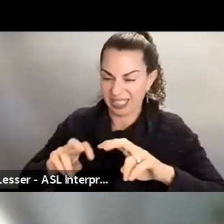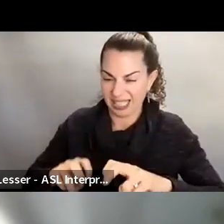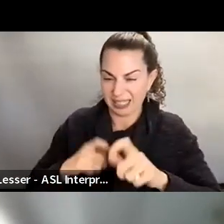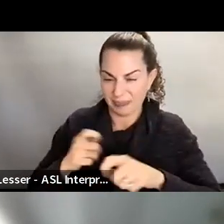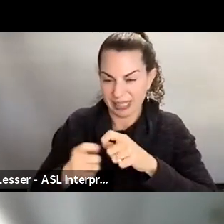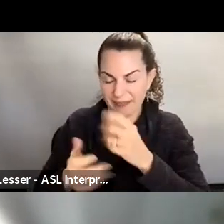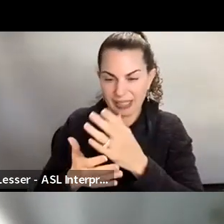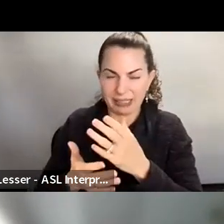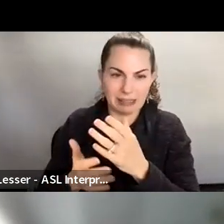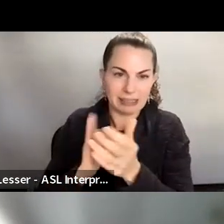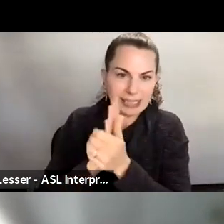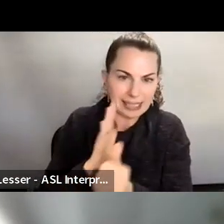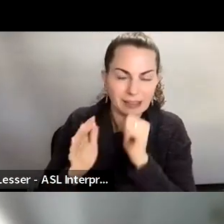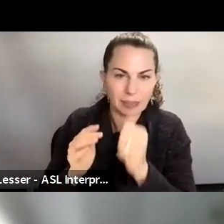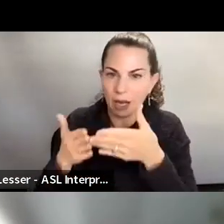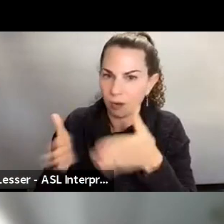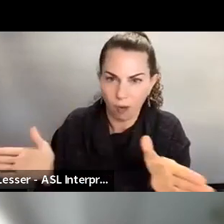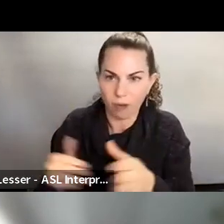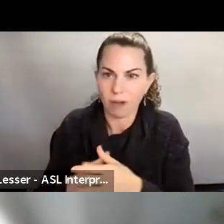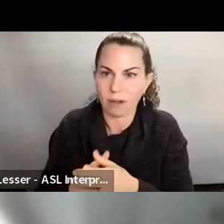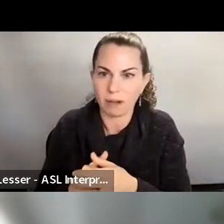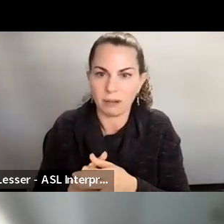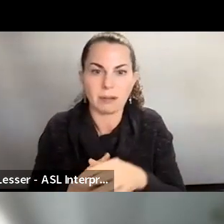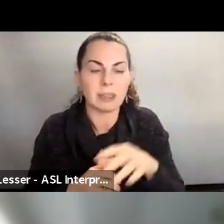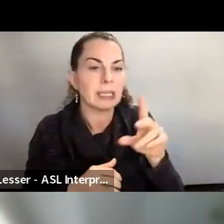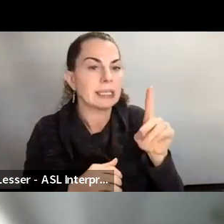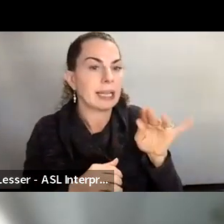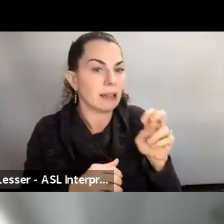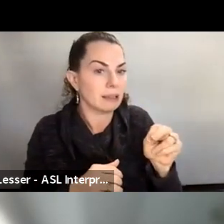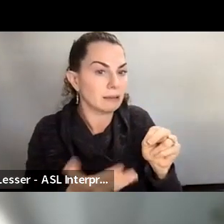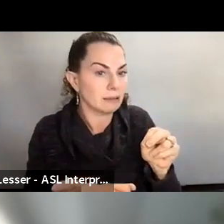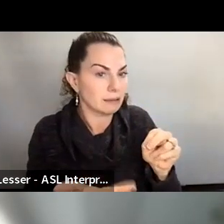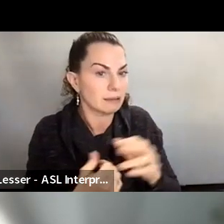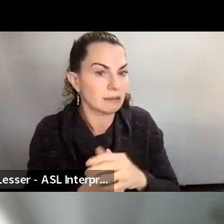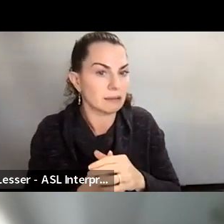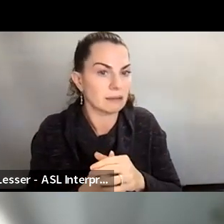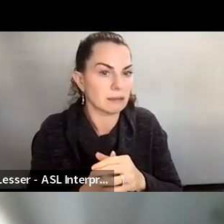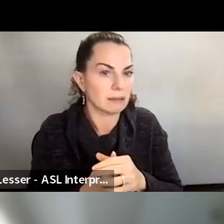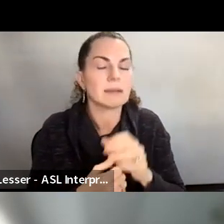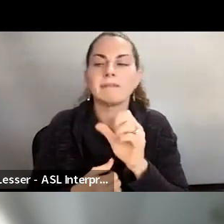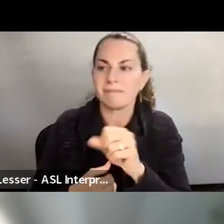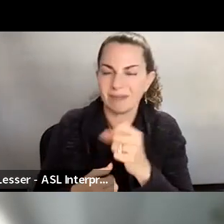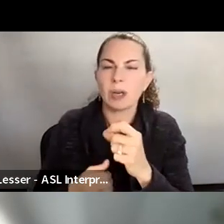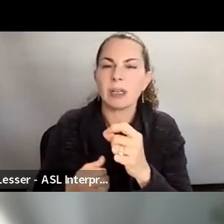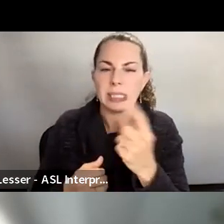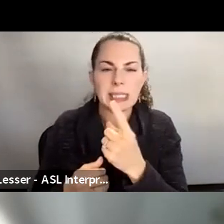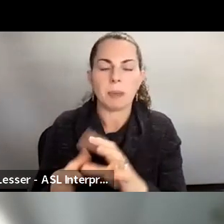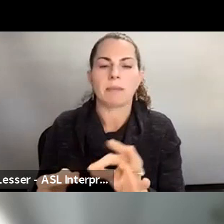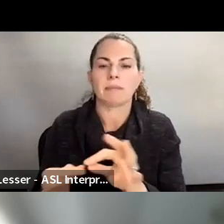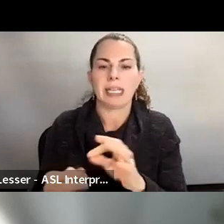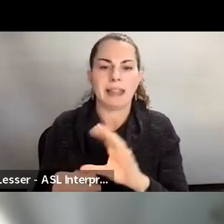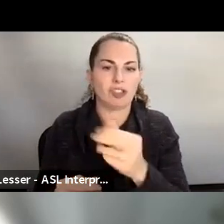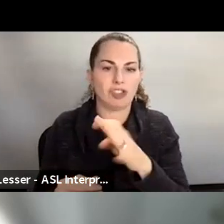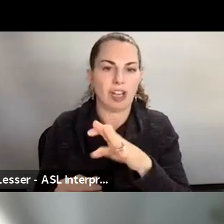patients or families or the public. Dylan, you wanted to jump in? Oh, I was just going to say what somebody actually said in the chat, which